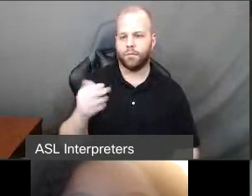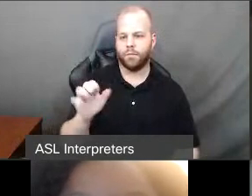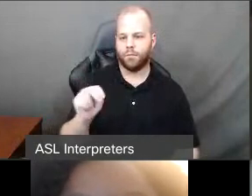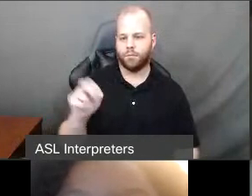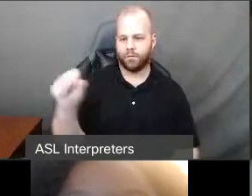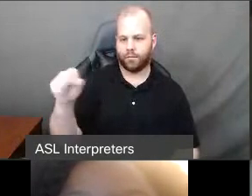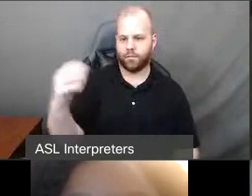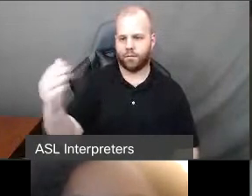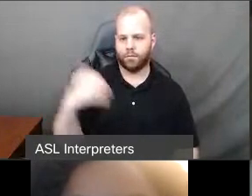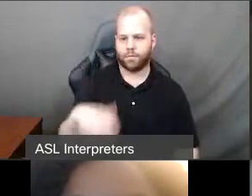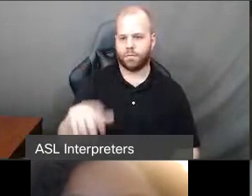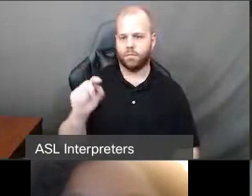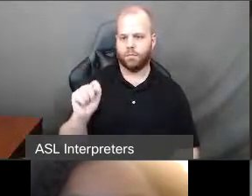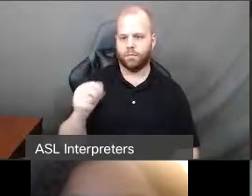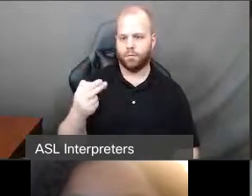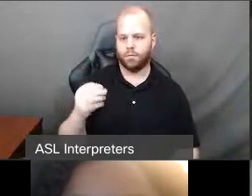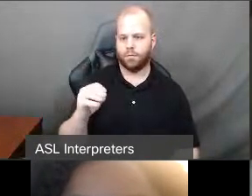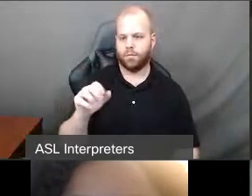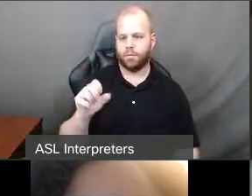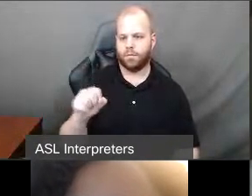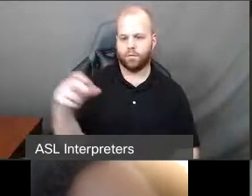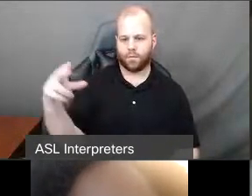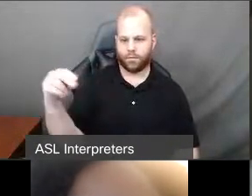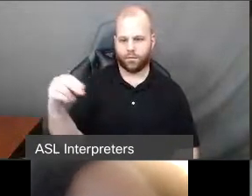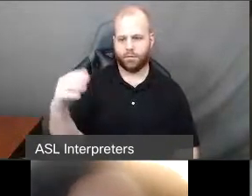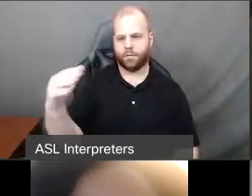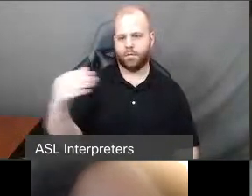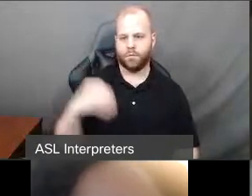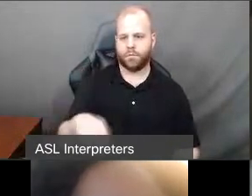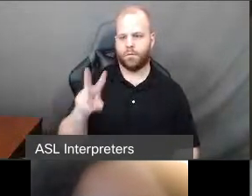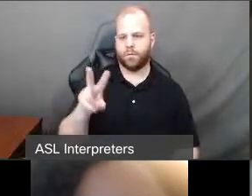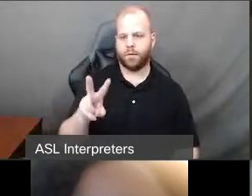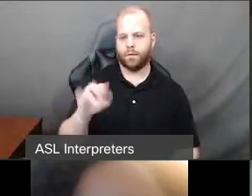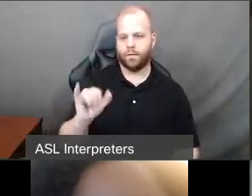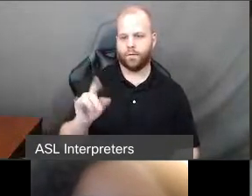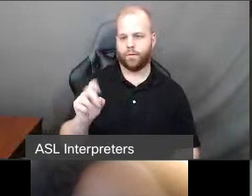Thomas. No. Vickers. Aye.